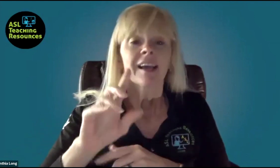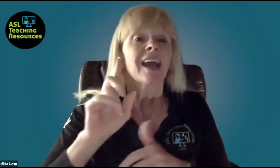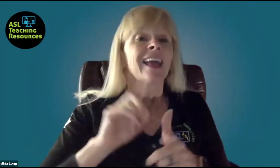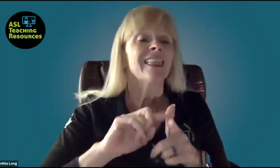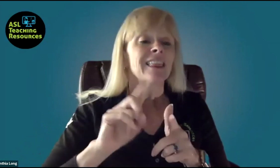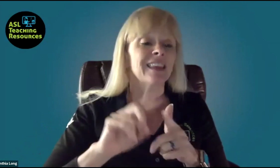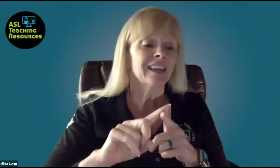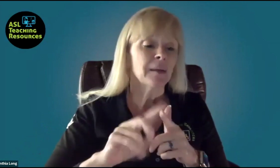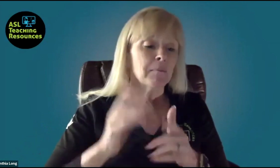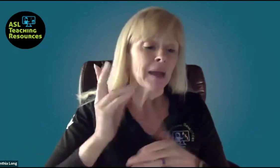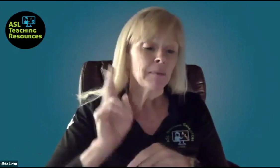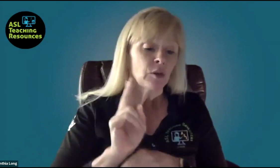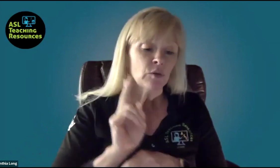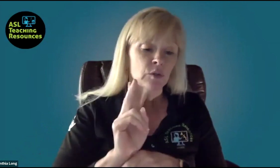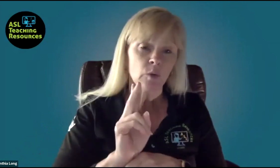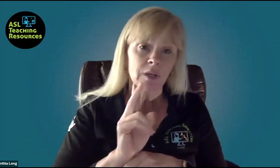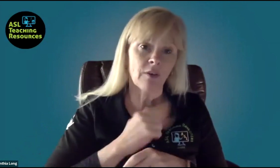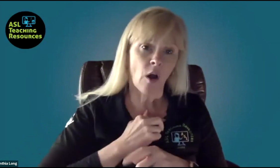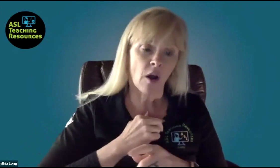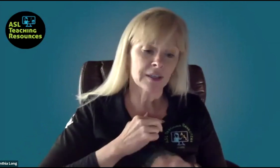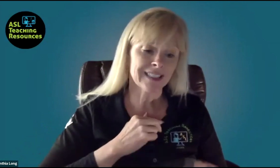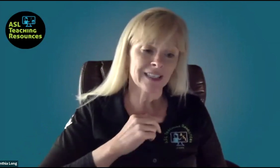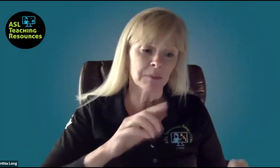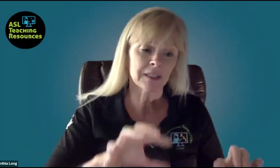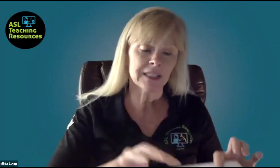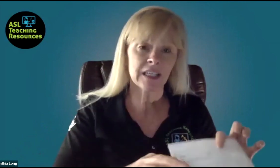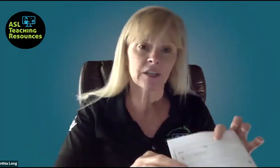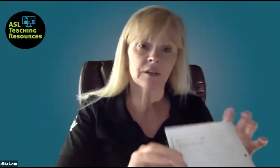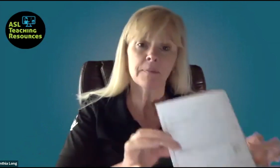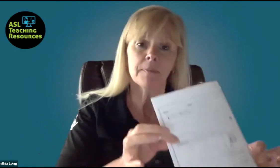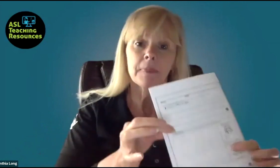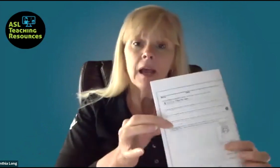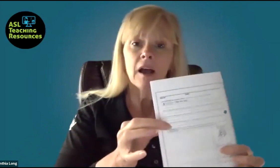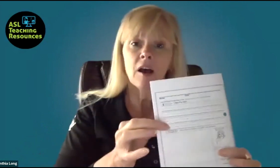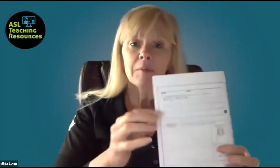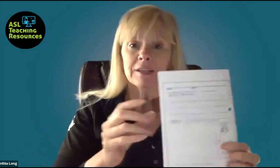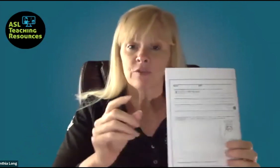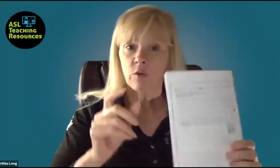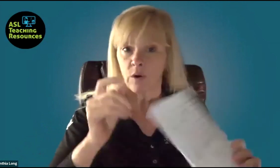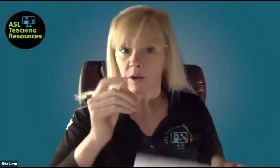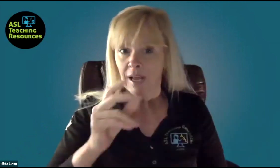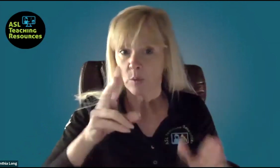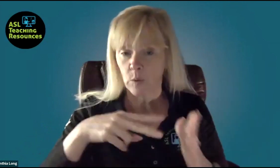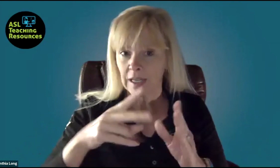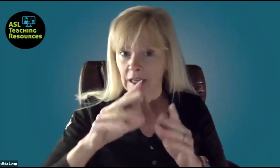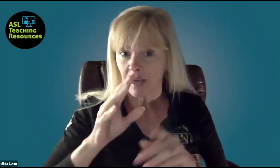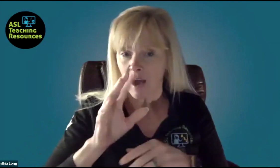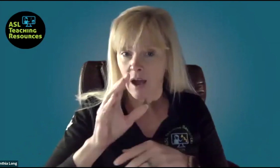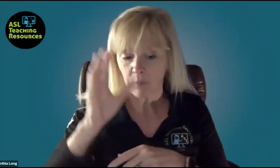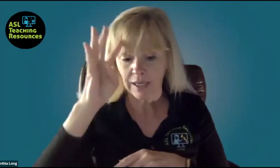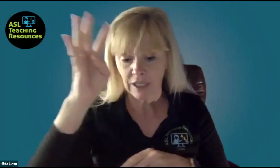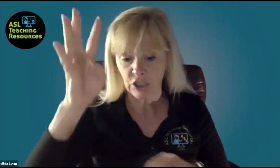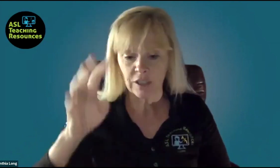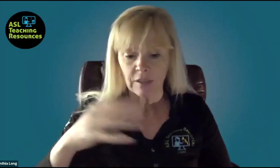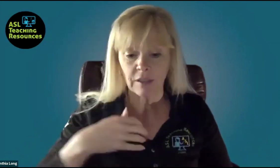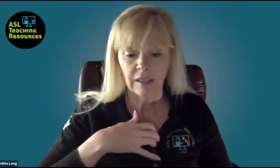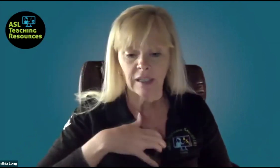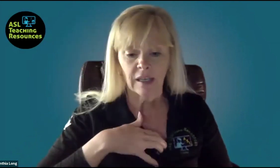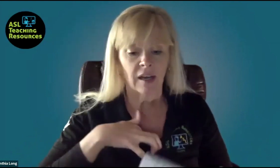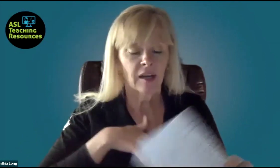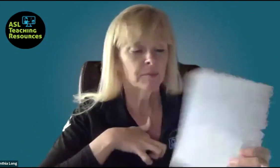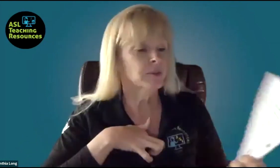videos and then maybe use one of our templates here for like reading